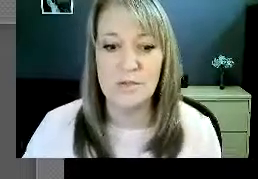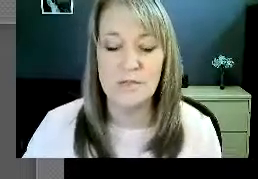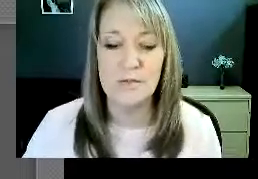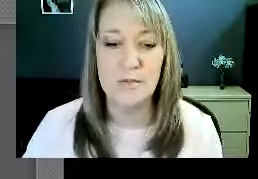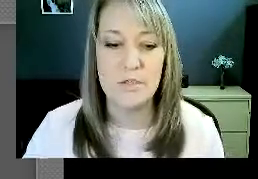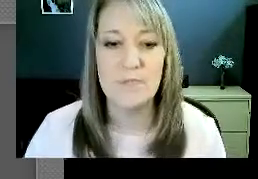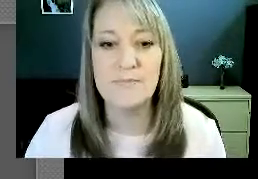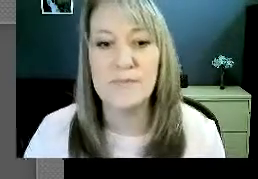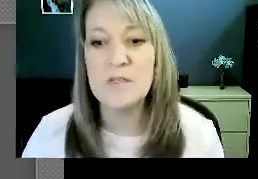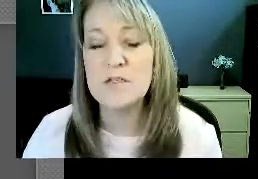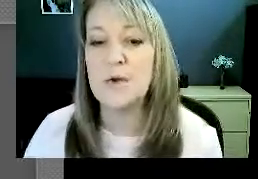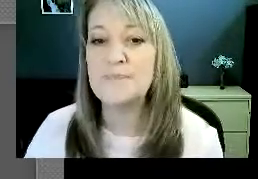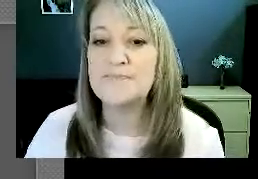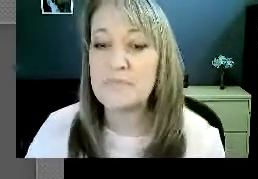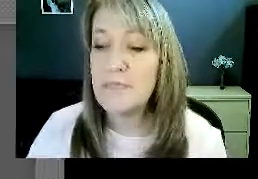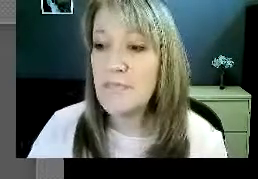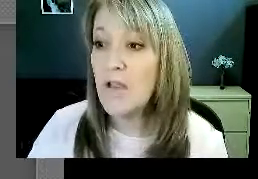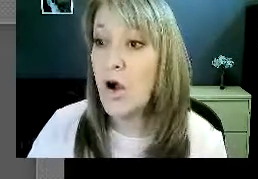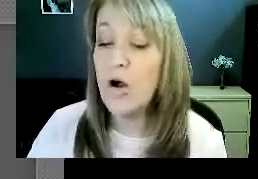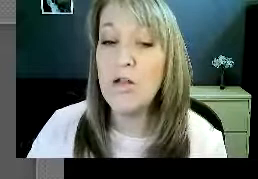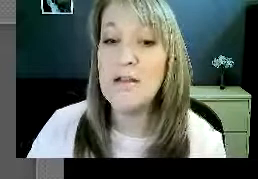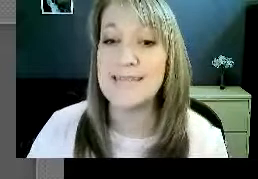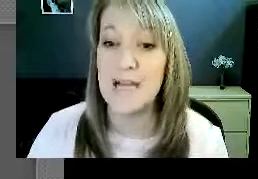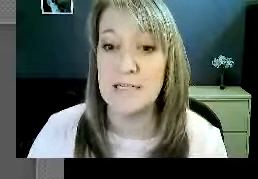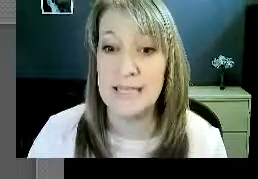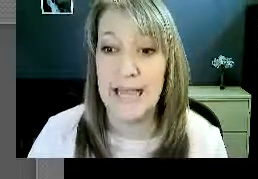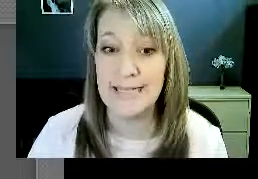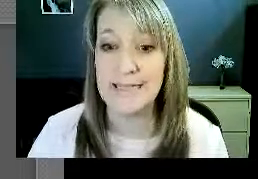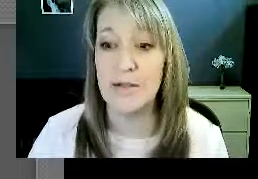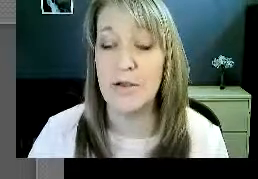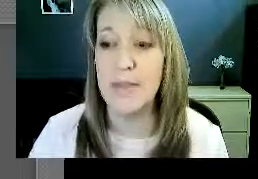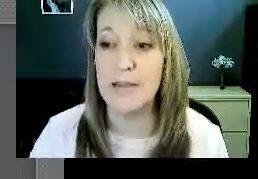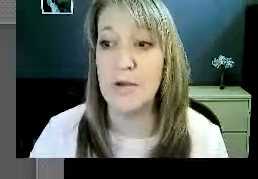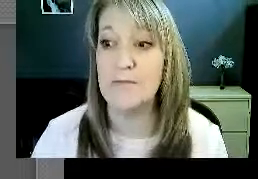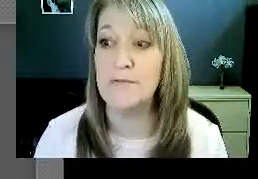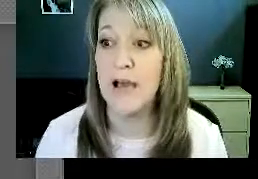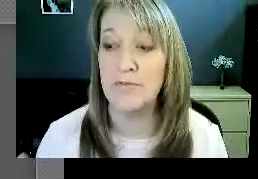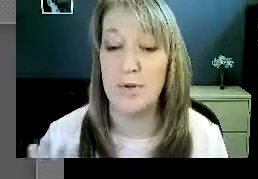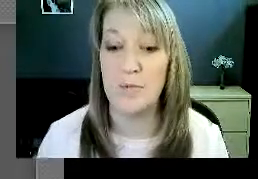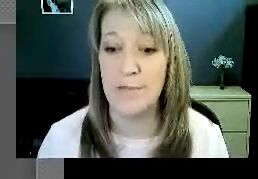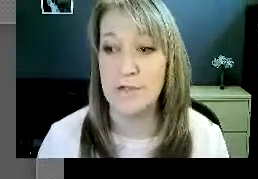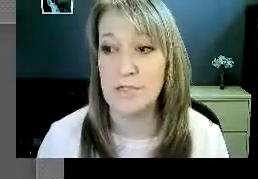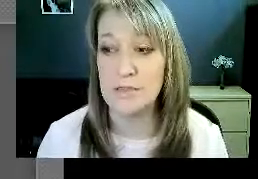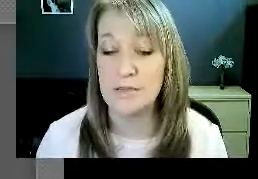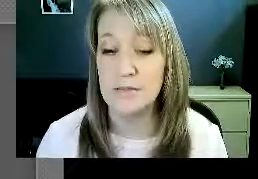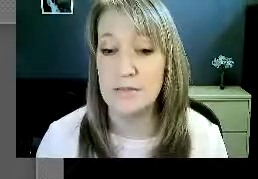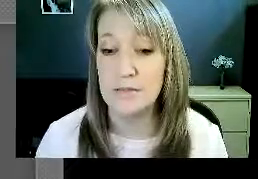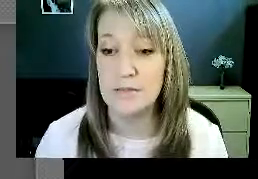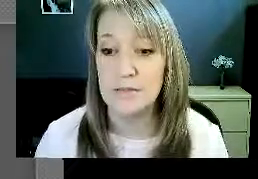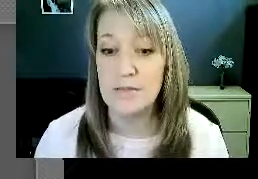and use language. So all signs in ASL are made up of 5